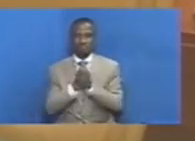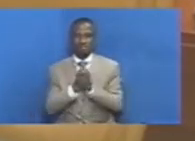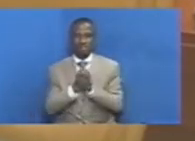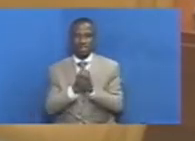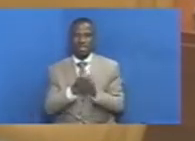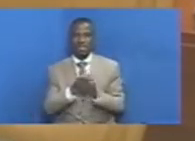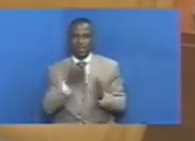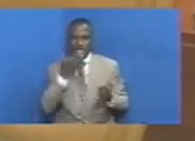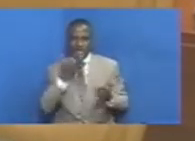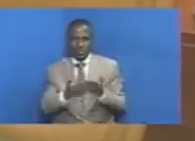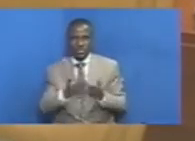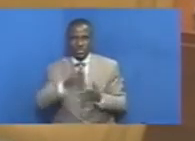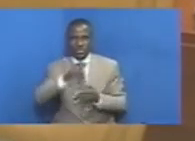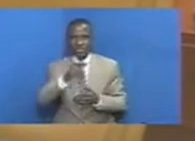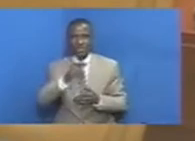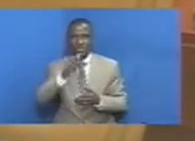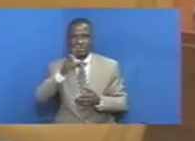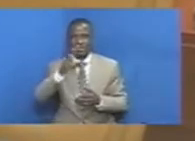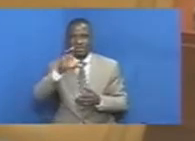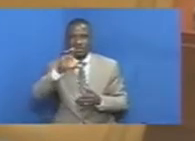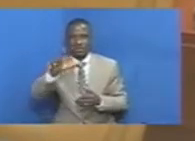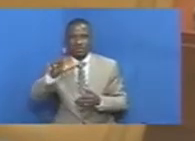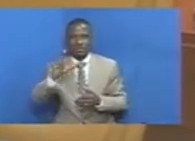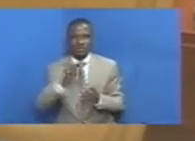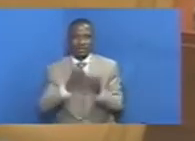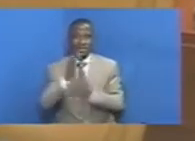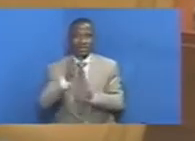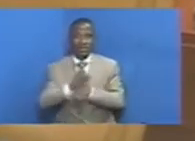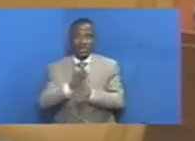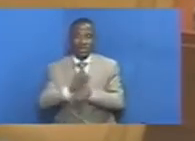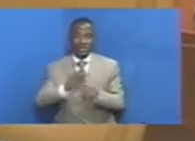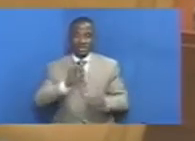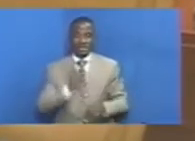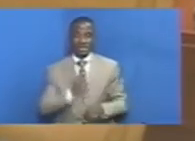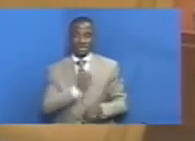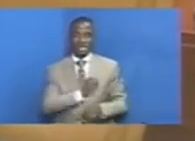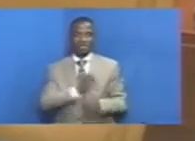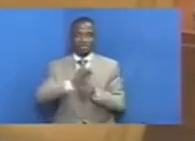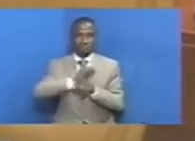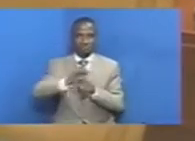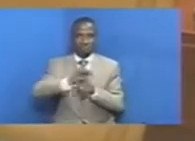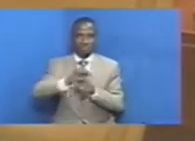GWCL to ensure that the right staff are recruited for the training.